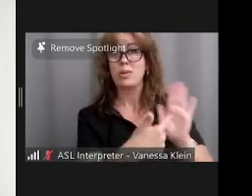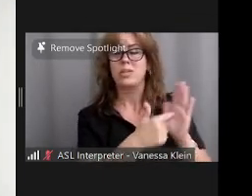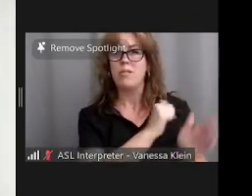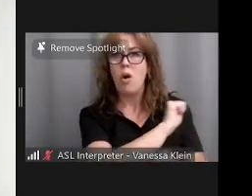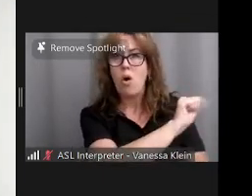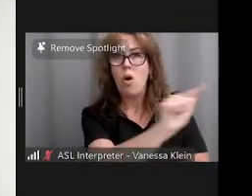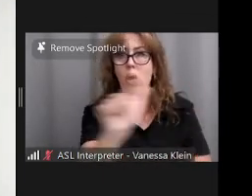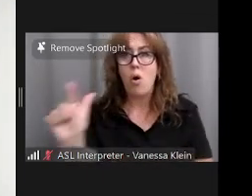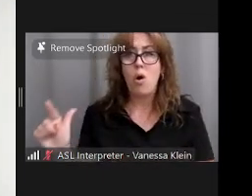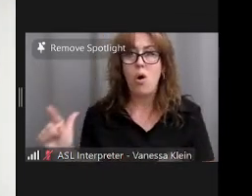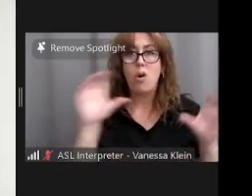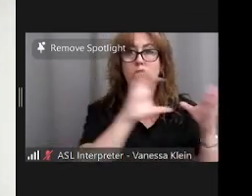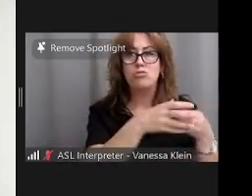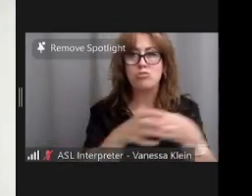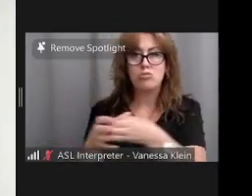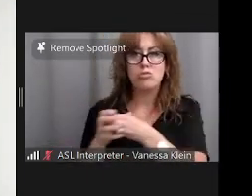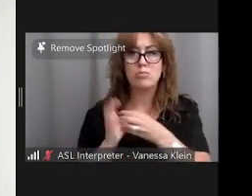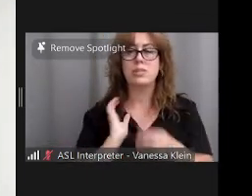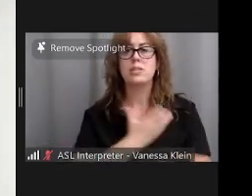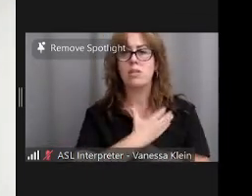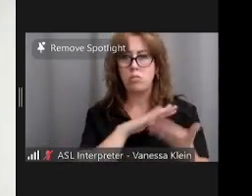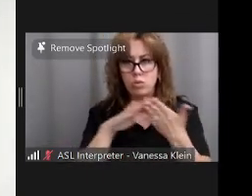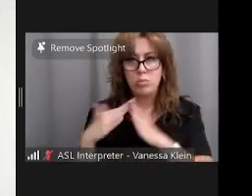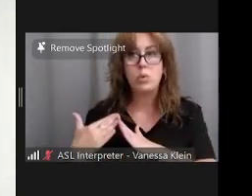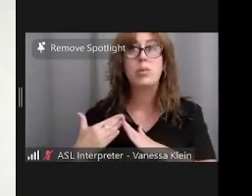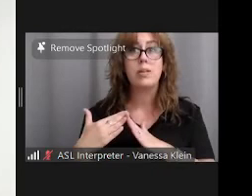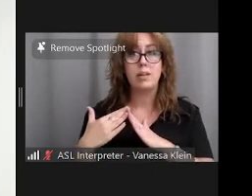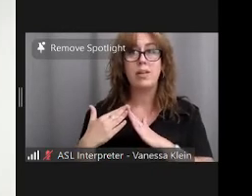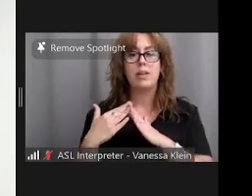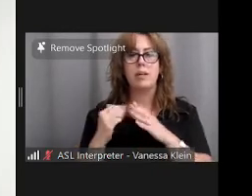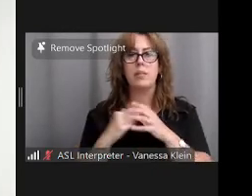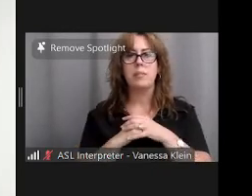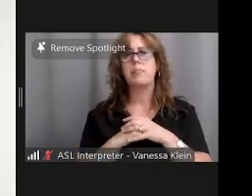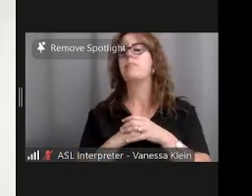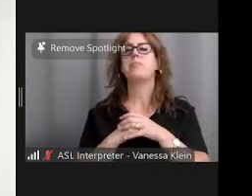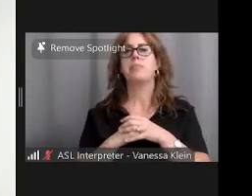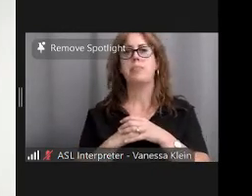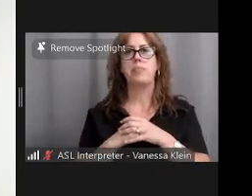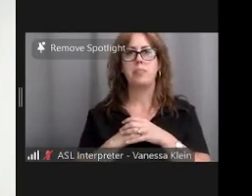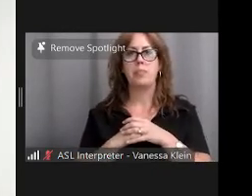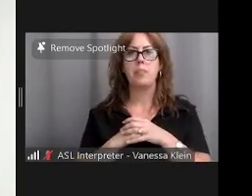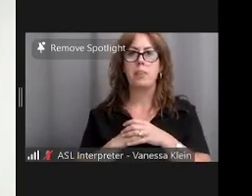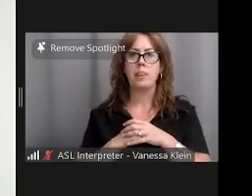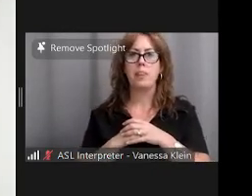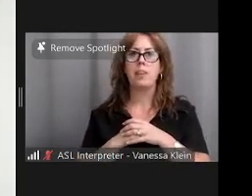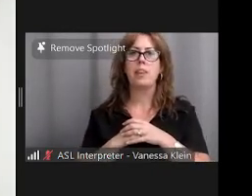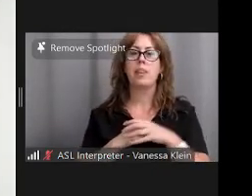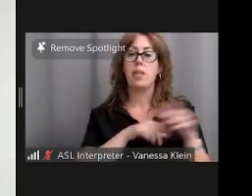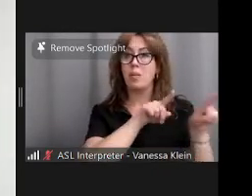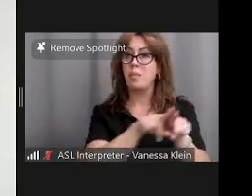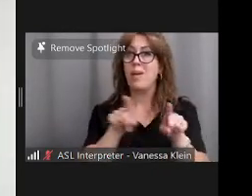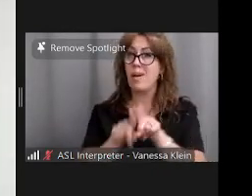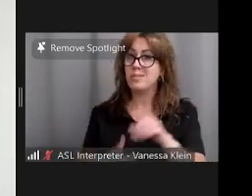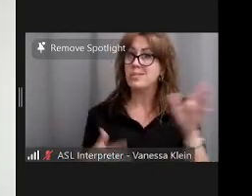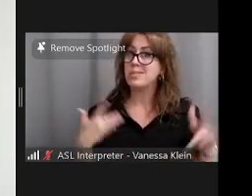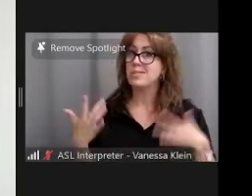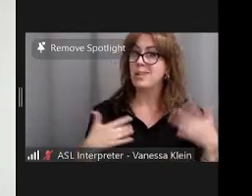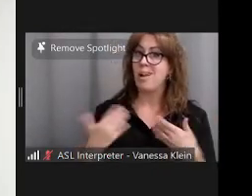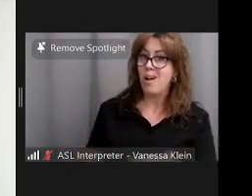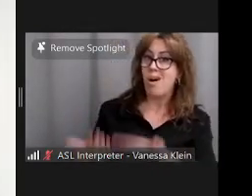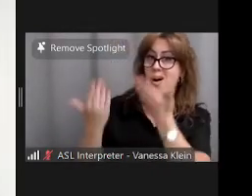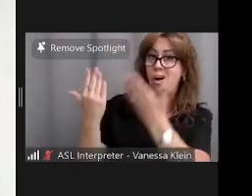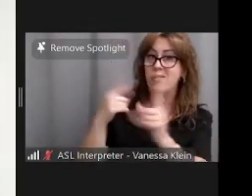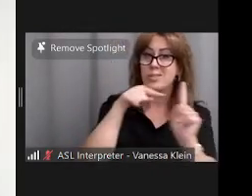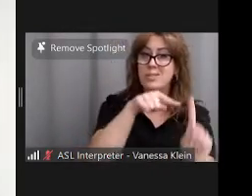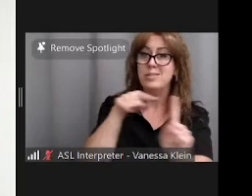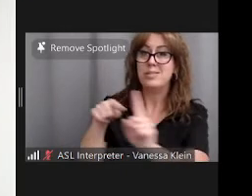community. And we also were really excited about the idea of offering artists themselves the chance to